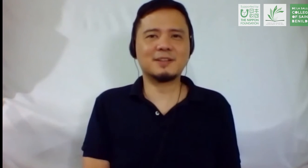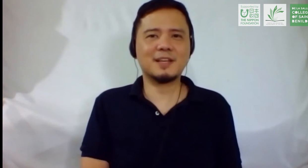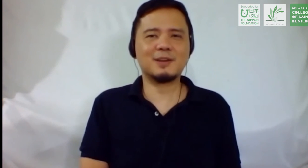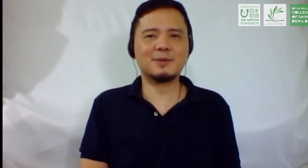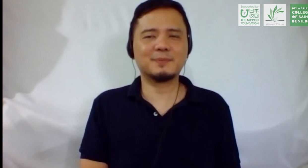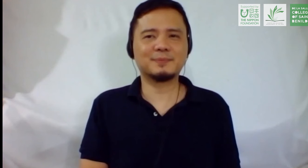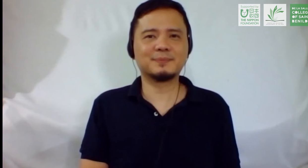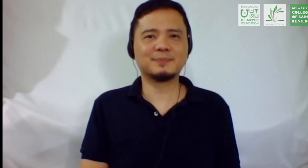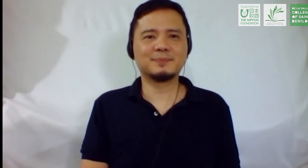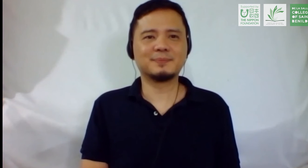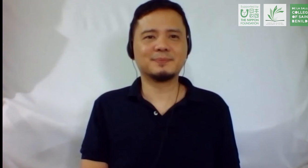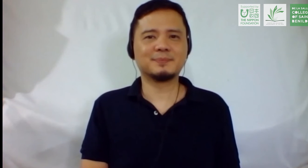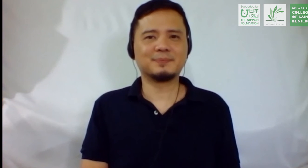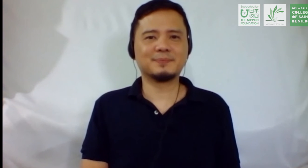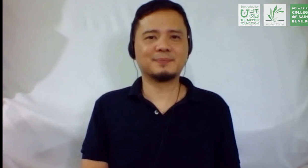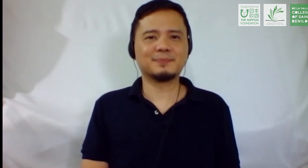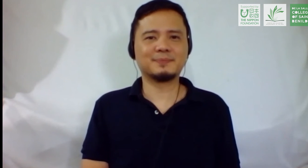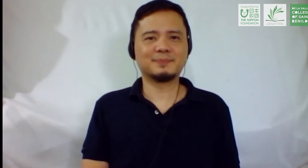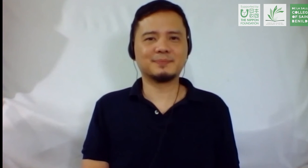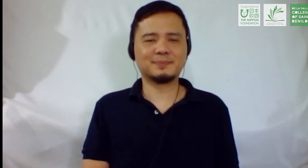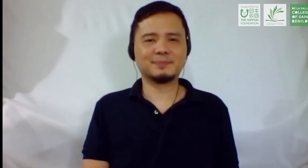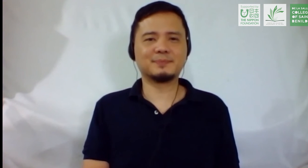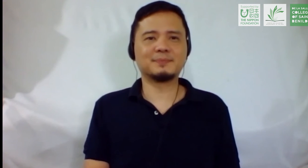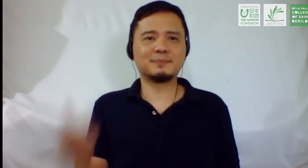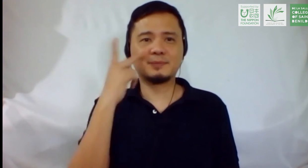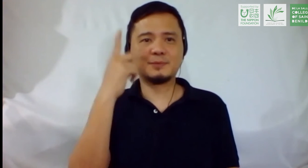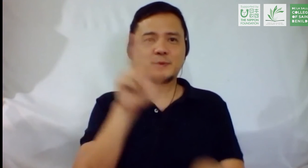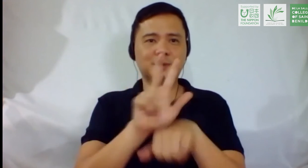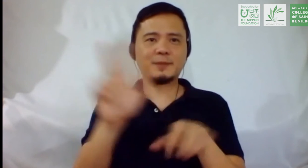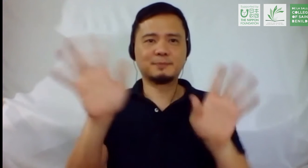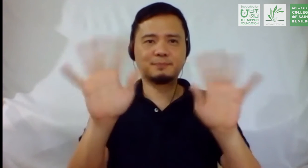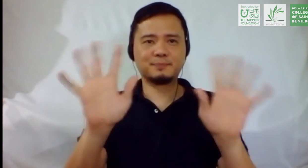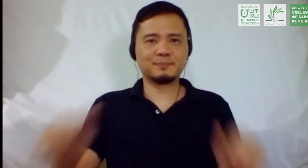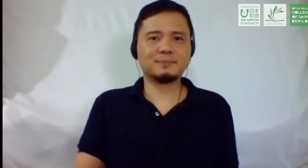Okay, sir. Thank you. Okay, all right, see you at 3.